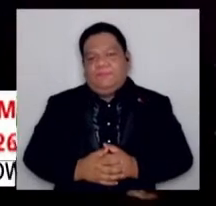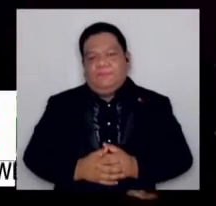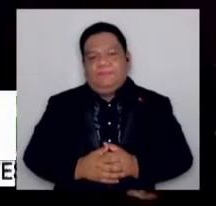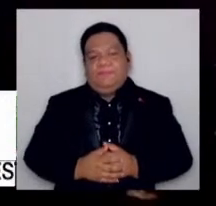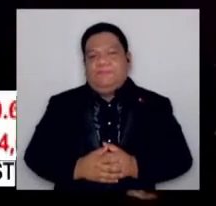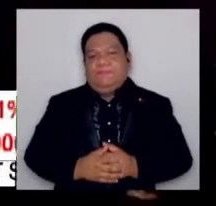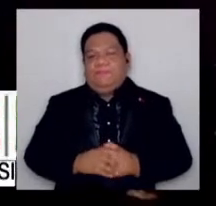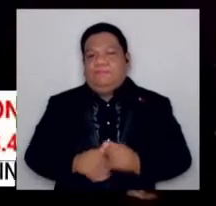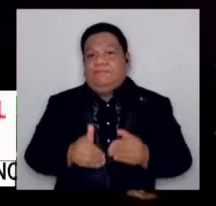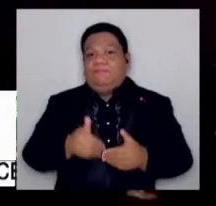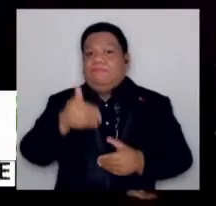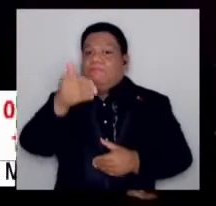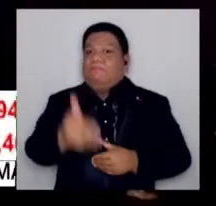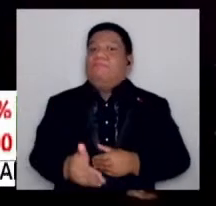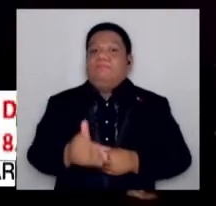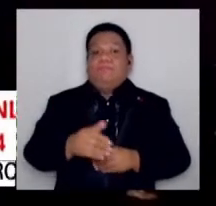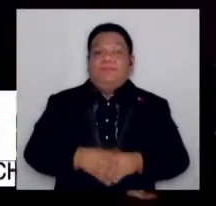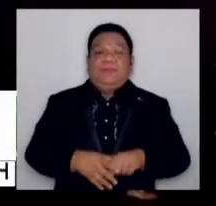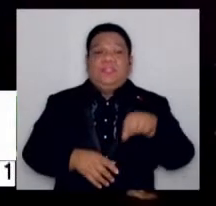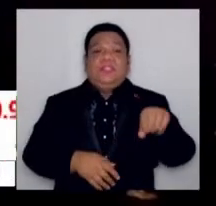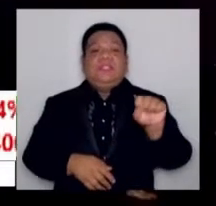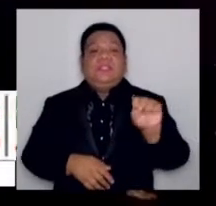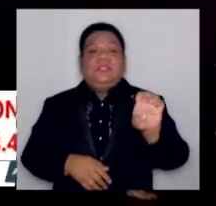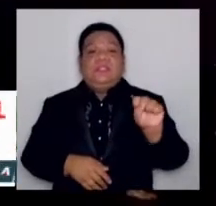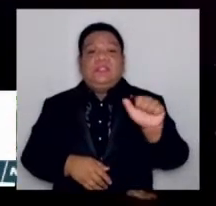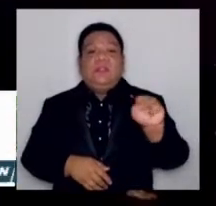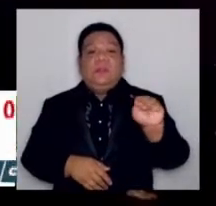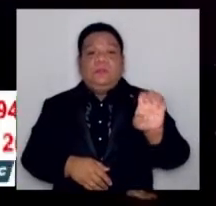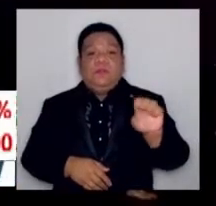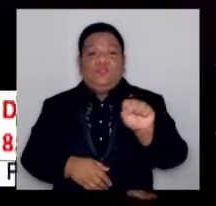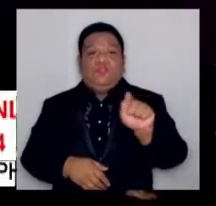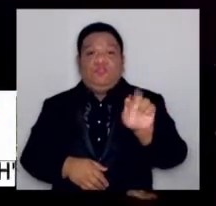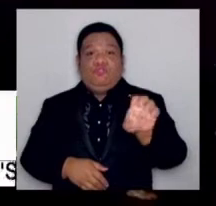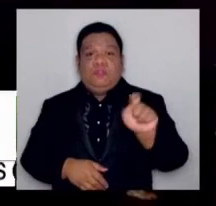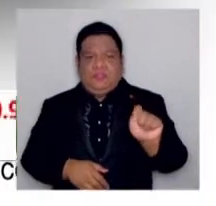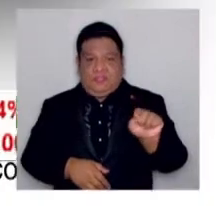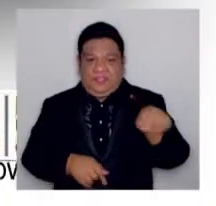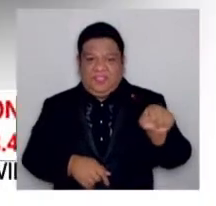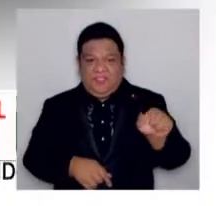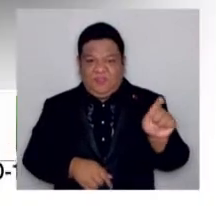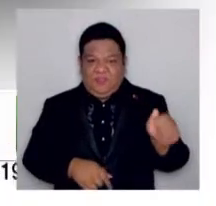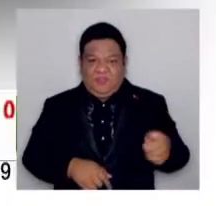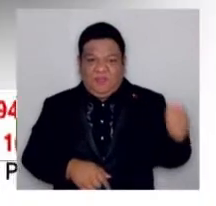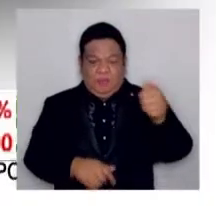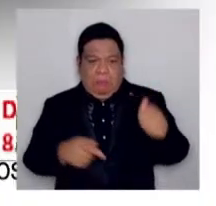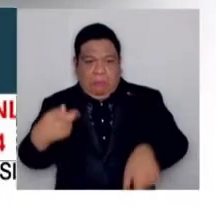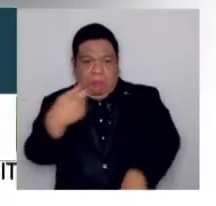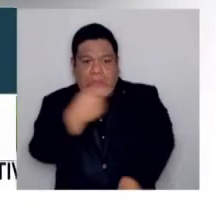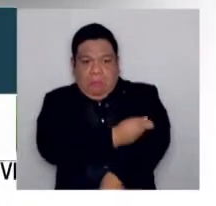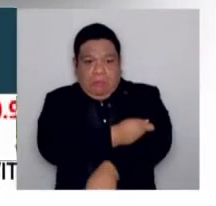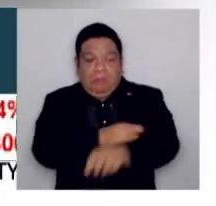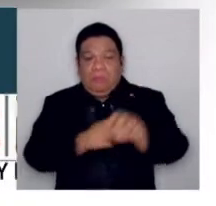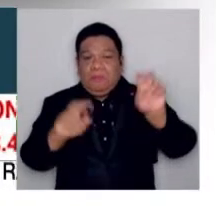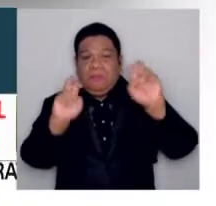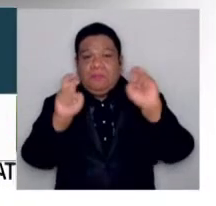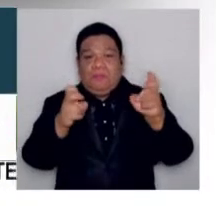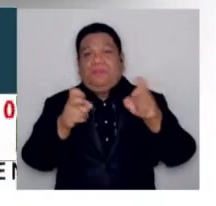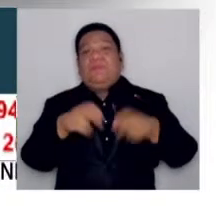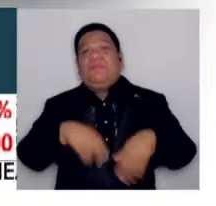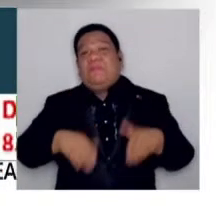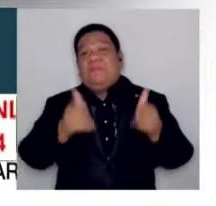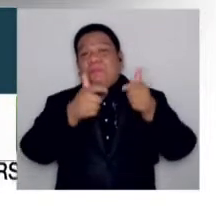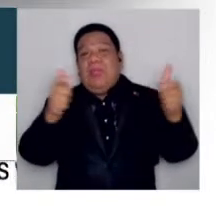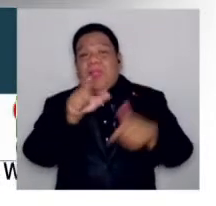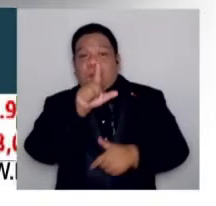One of the biggest residents of Sesame Street gets vaccinated for COVID-19. On Twitter, Big Word said that while his wing felt